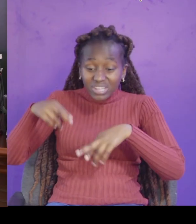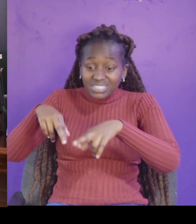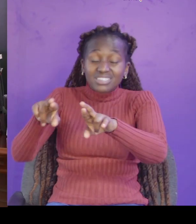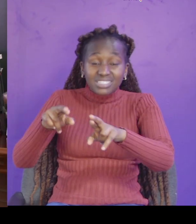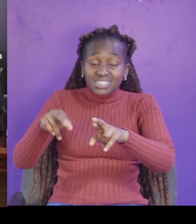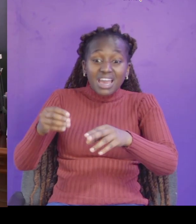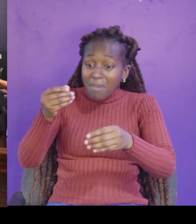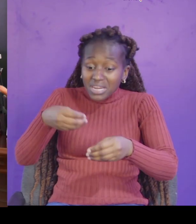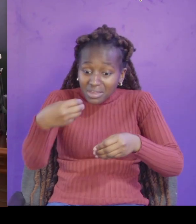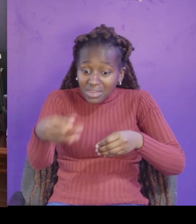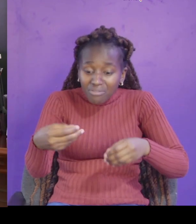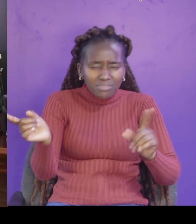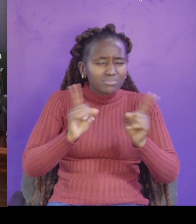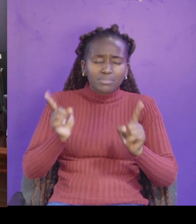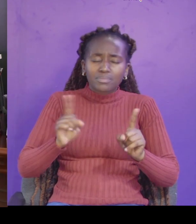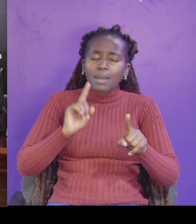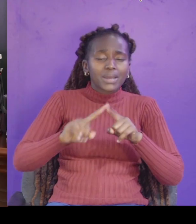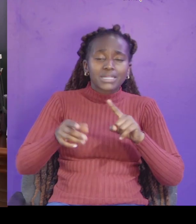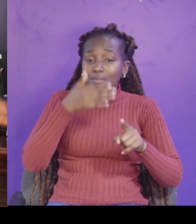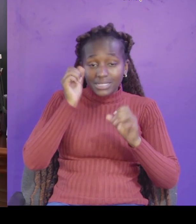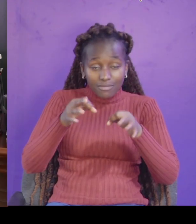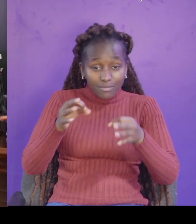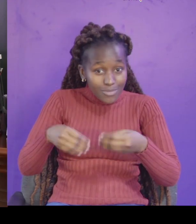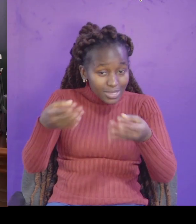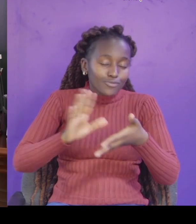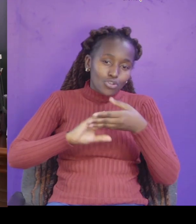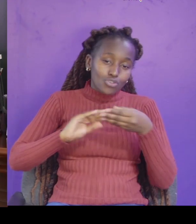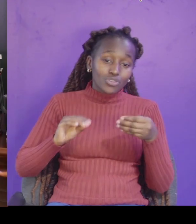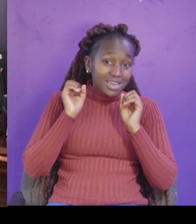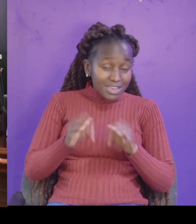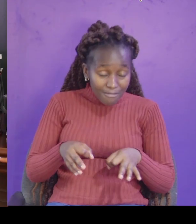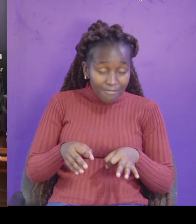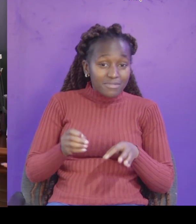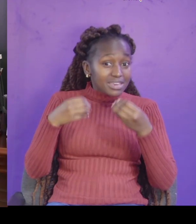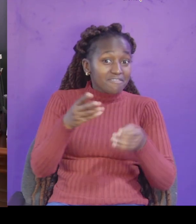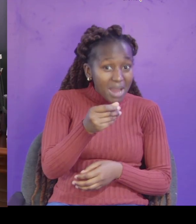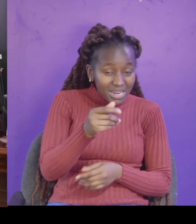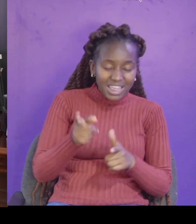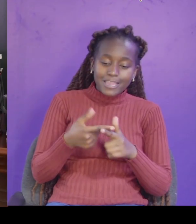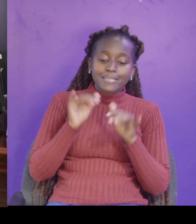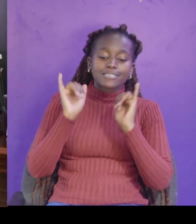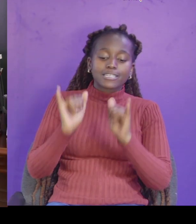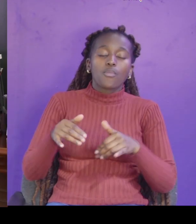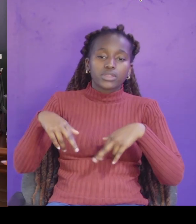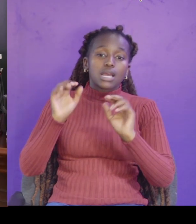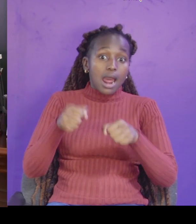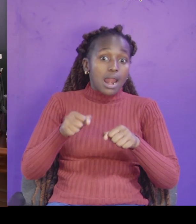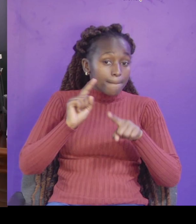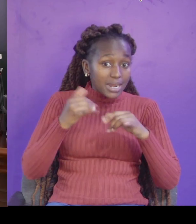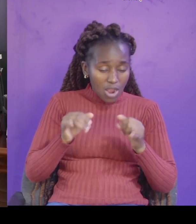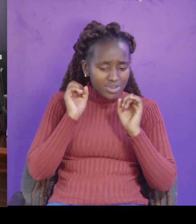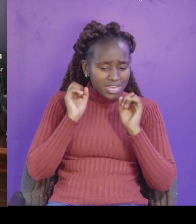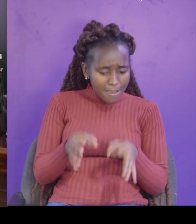to their problem. Giving them money, you keep them in the streets. Giving those street families money, you keep them in the street by encouraging them